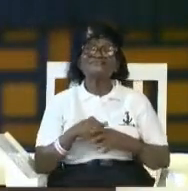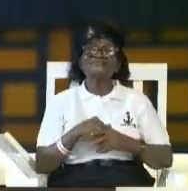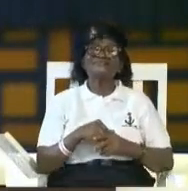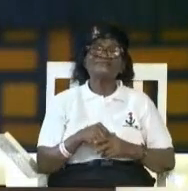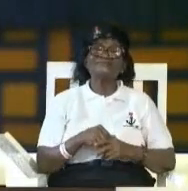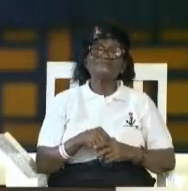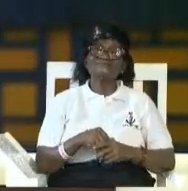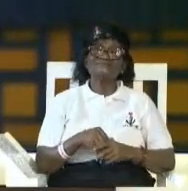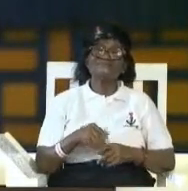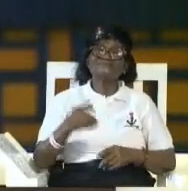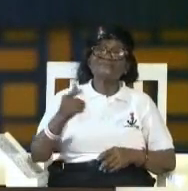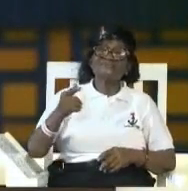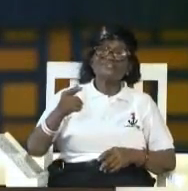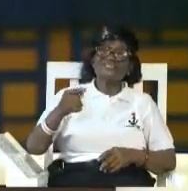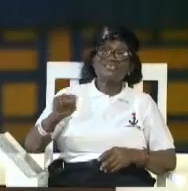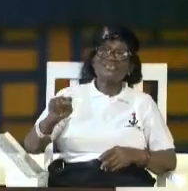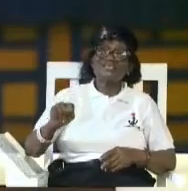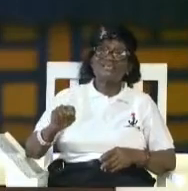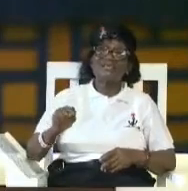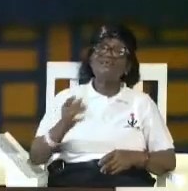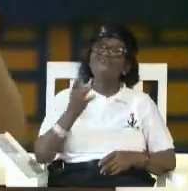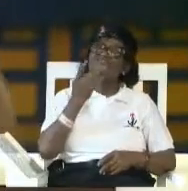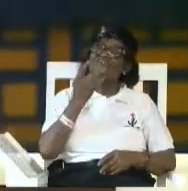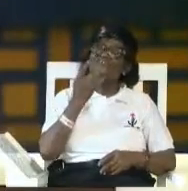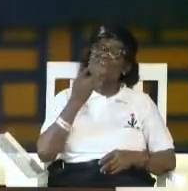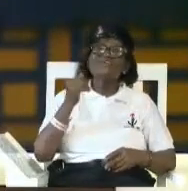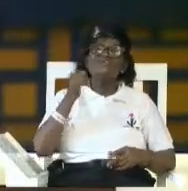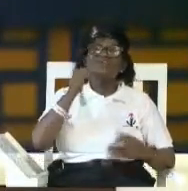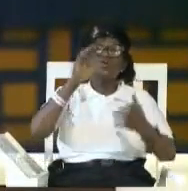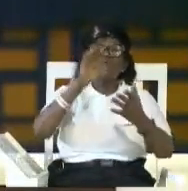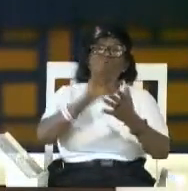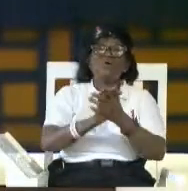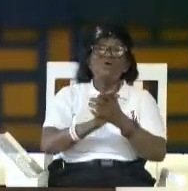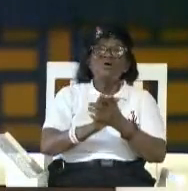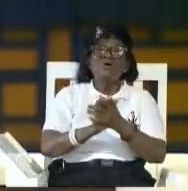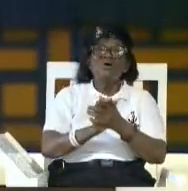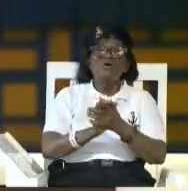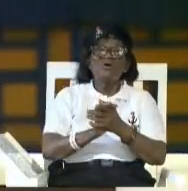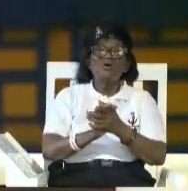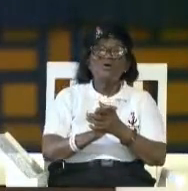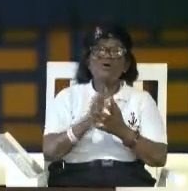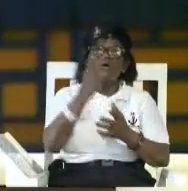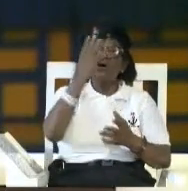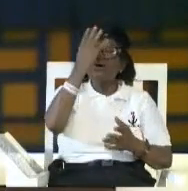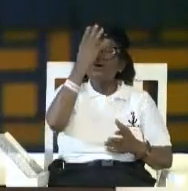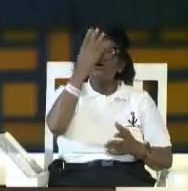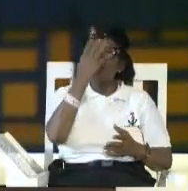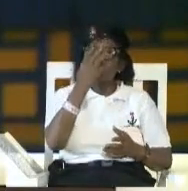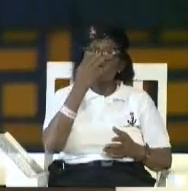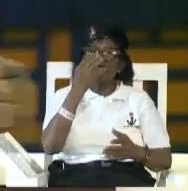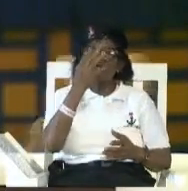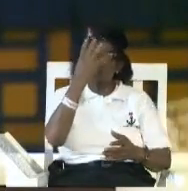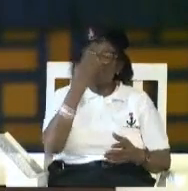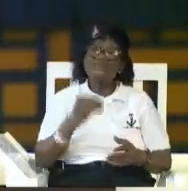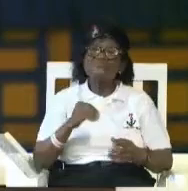The Ayo, the favorite wife, sleeps in the same room